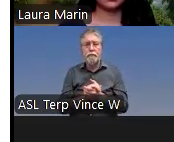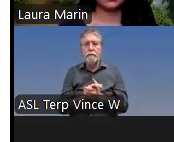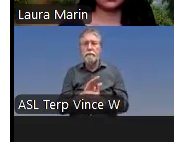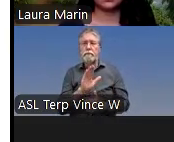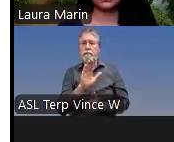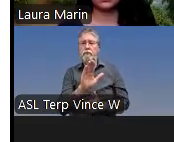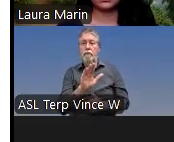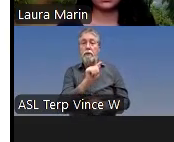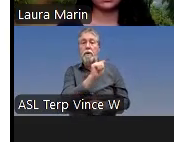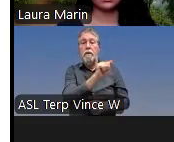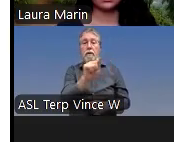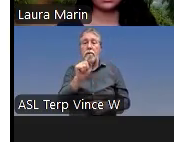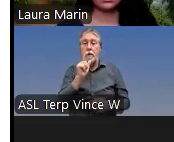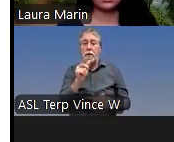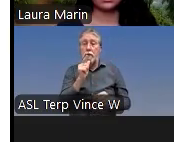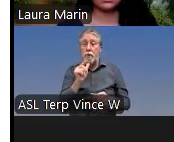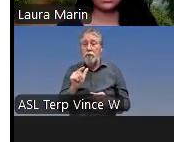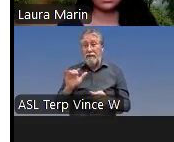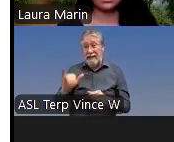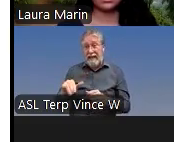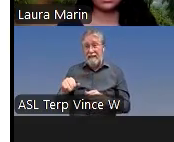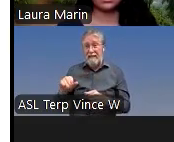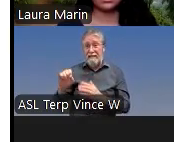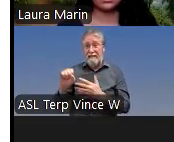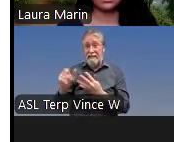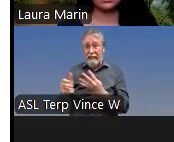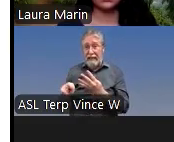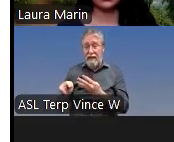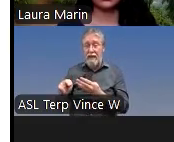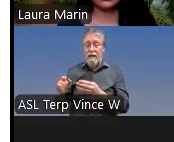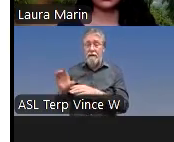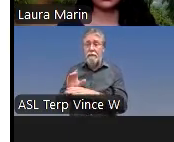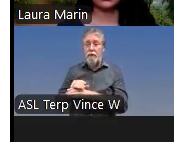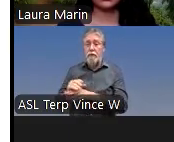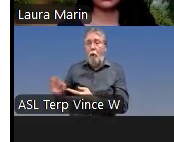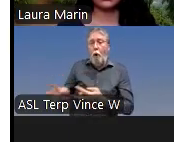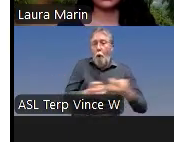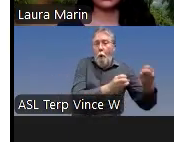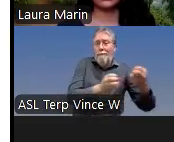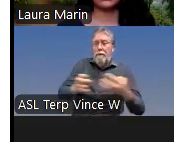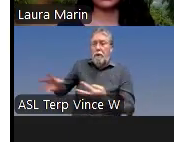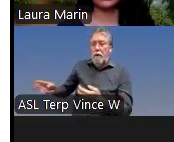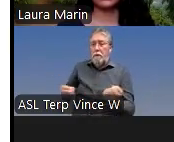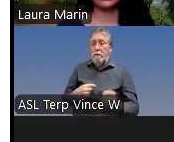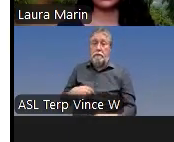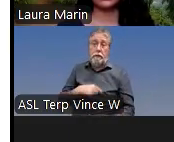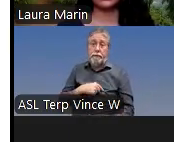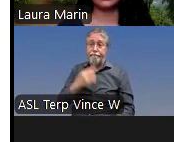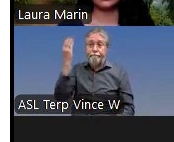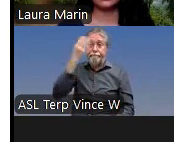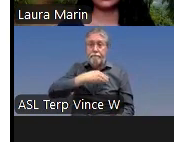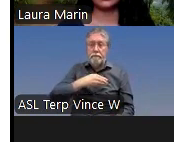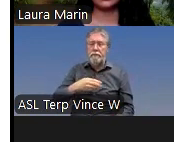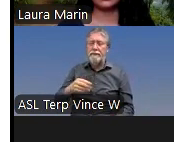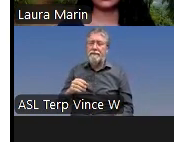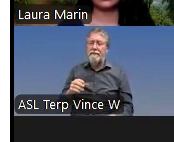users of data who scrape the data, so they pull from our servers without us knowing. That's a huge component